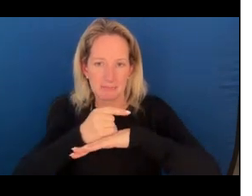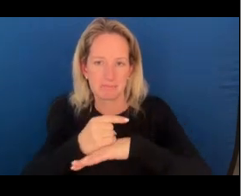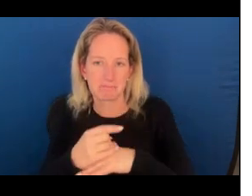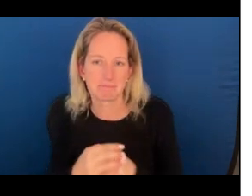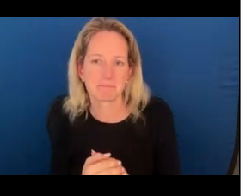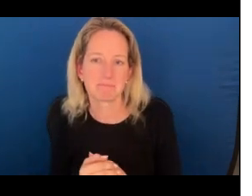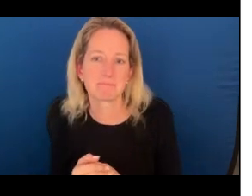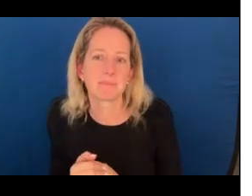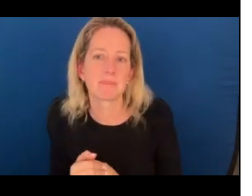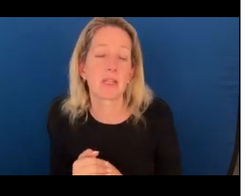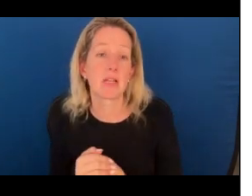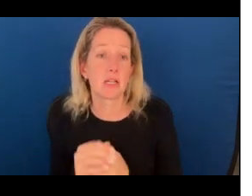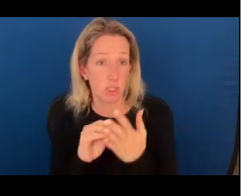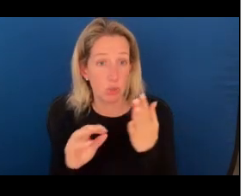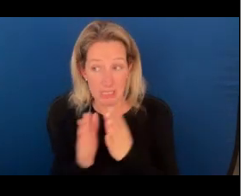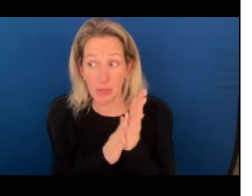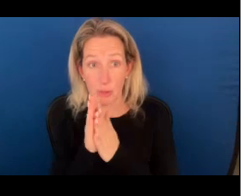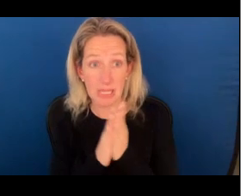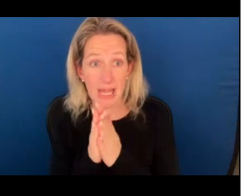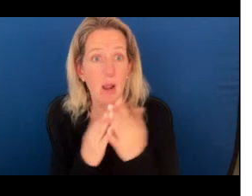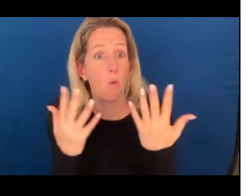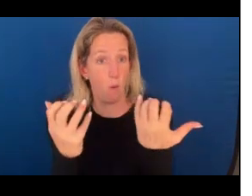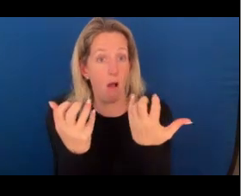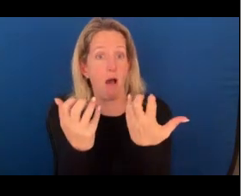The students were into it. They wanted to participate.